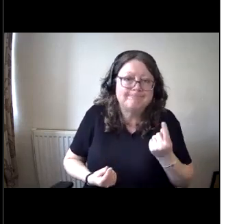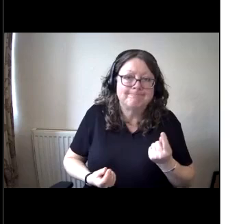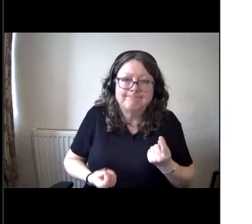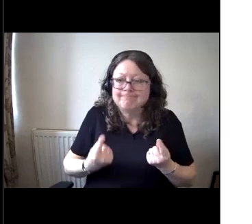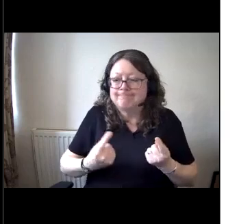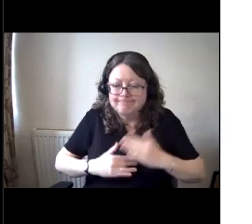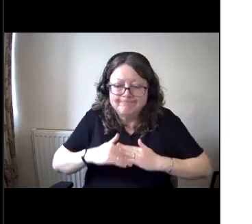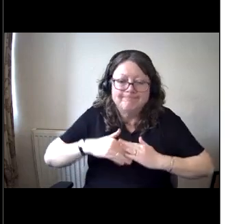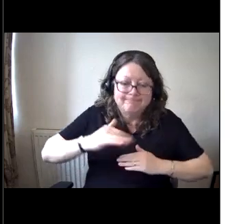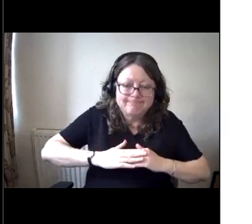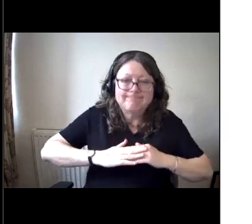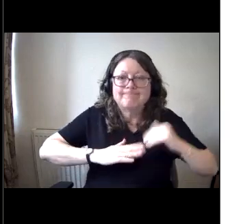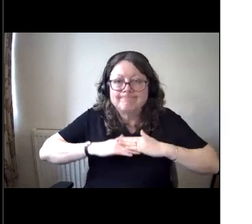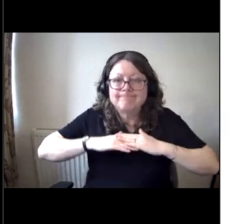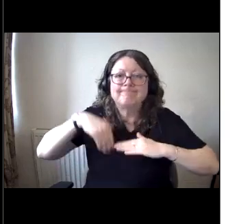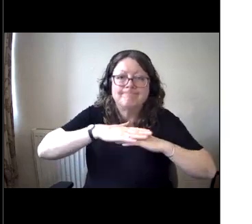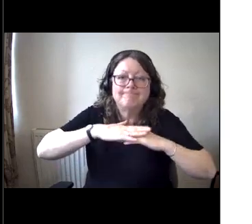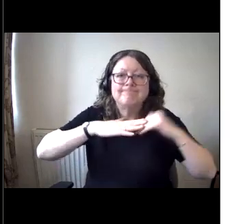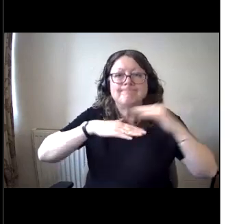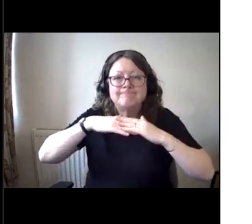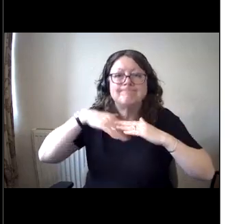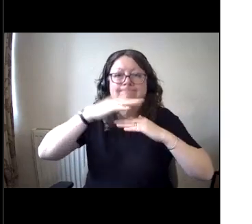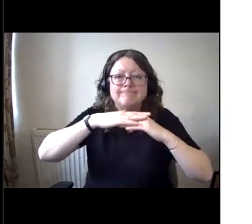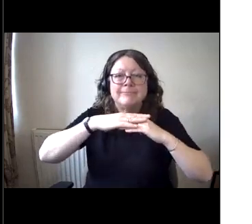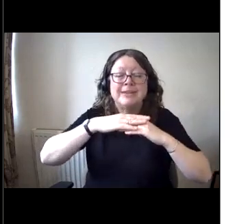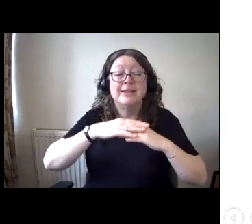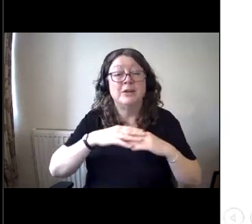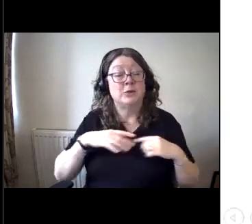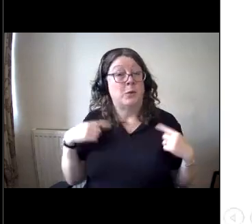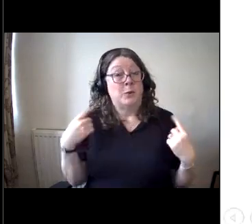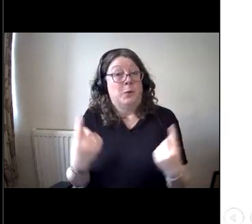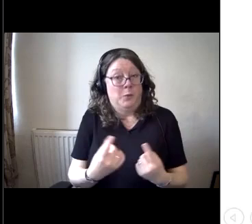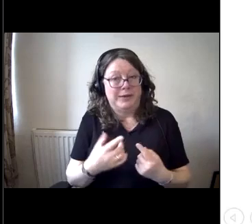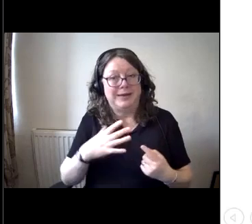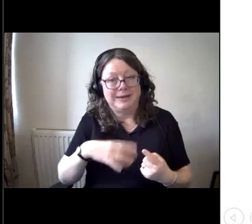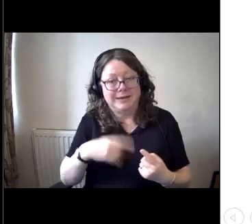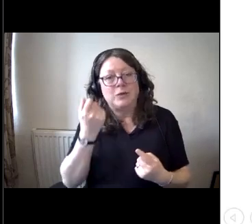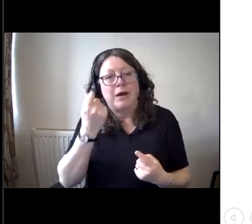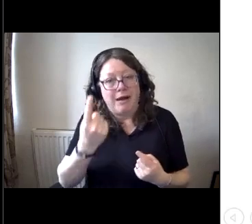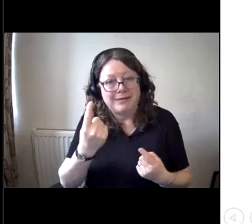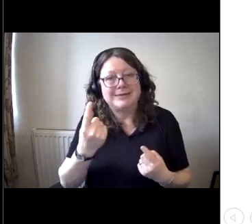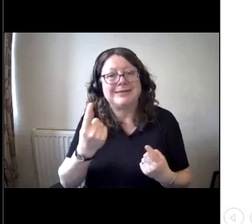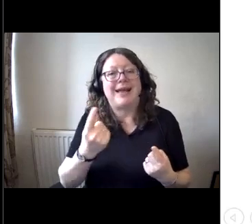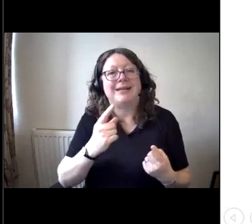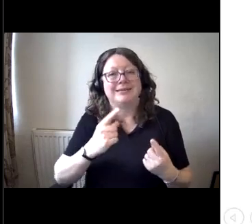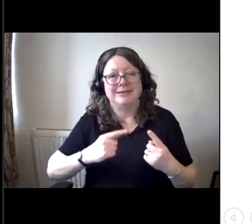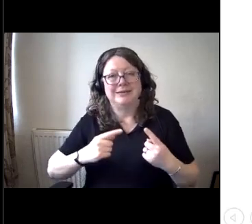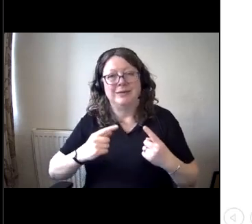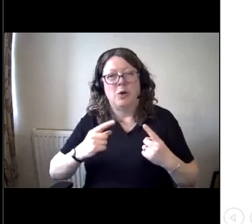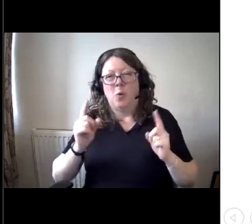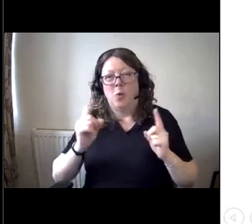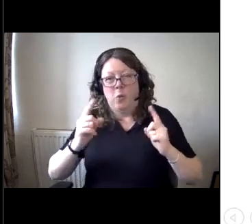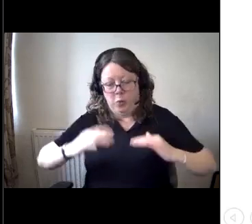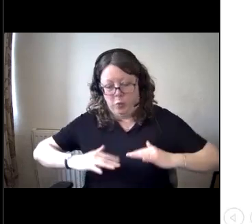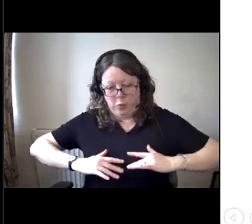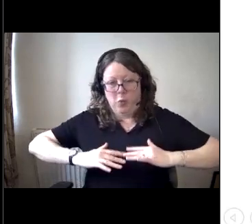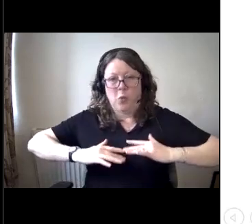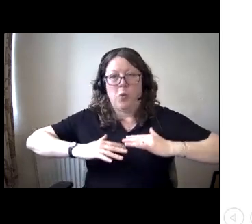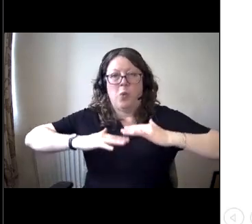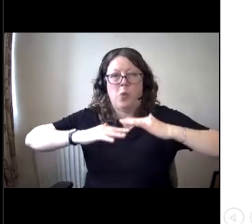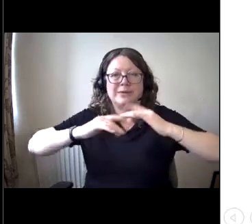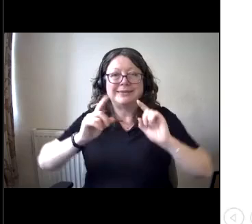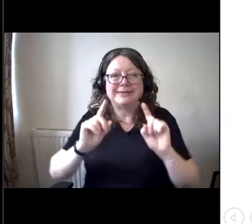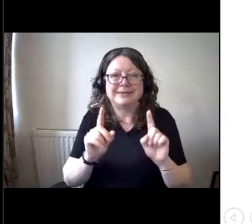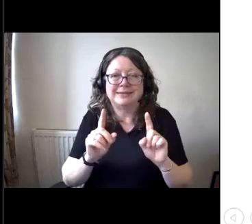to regulate, we need to be able to understand the triggers. So thinking about what we've just talked about, for some of our young people, it might be about